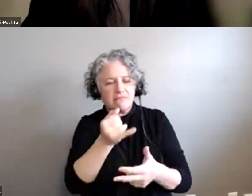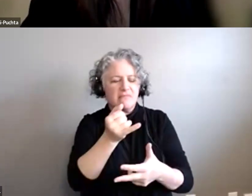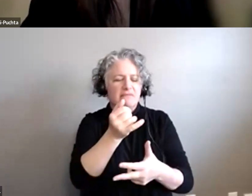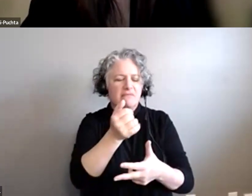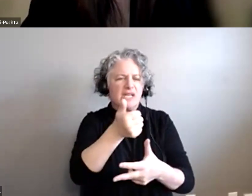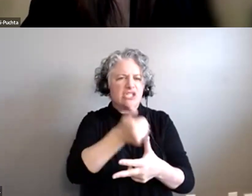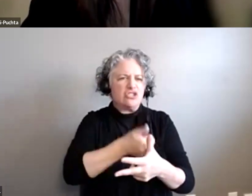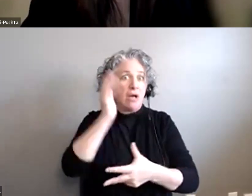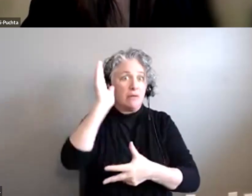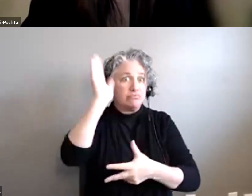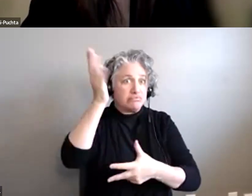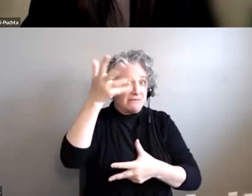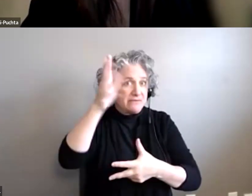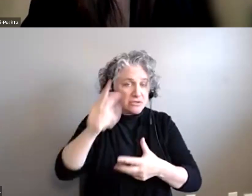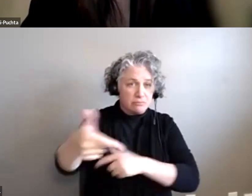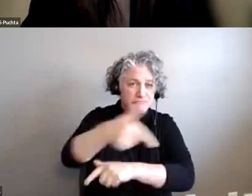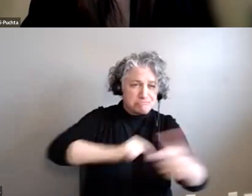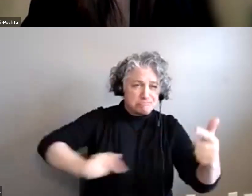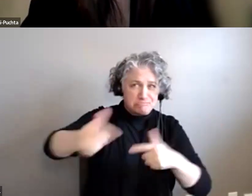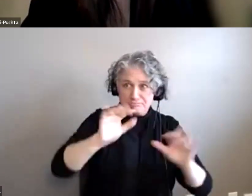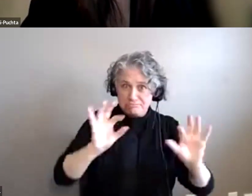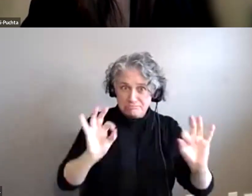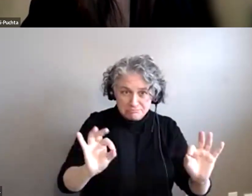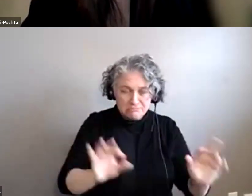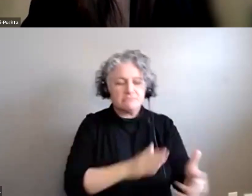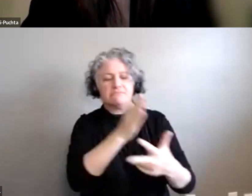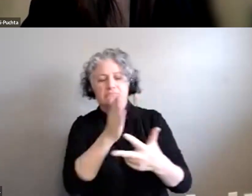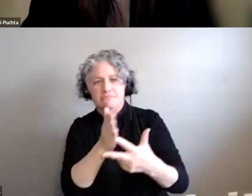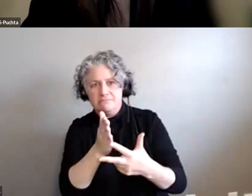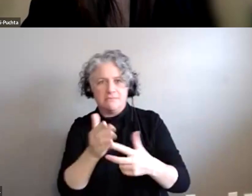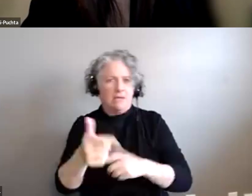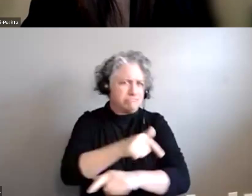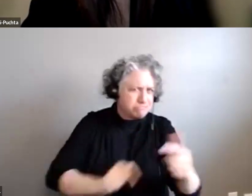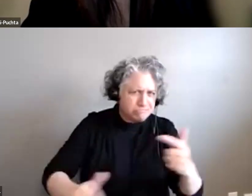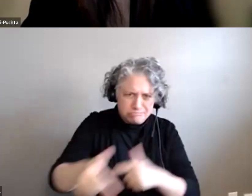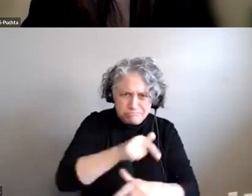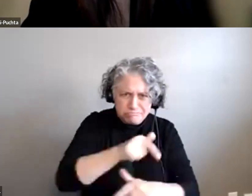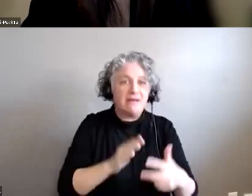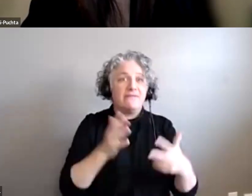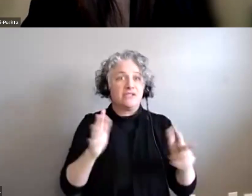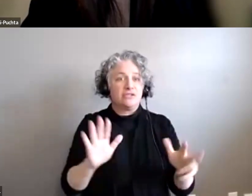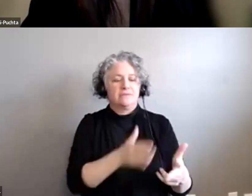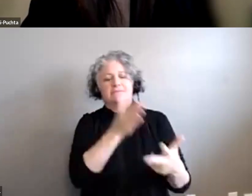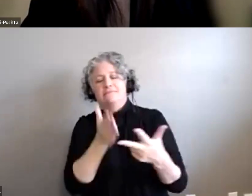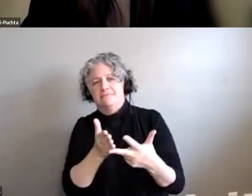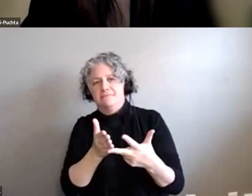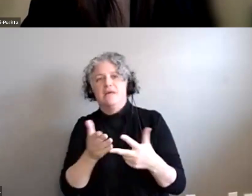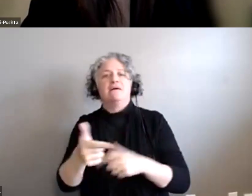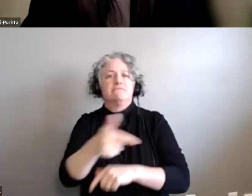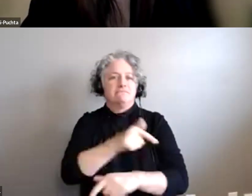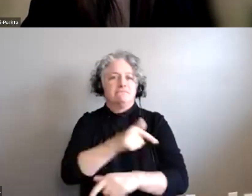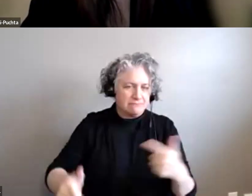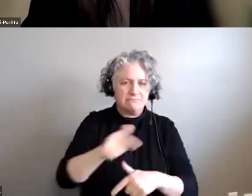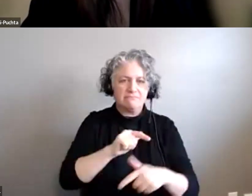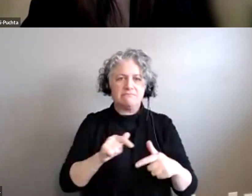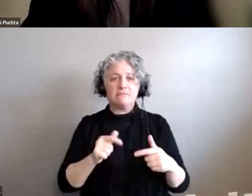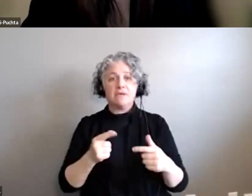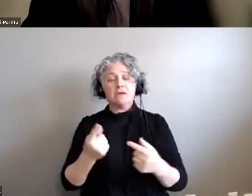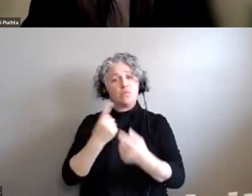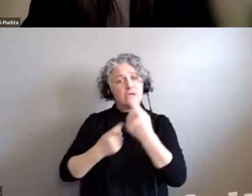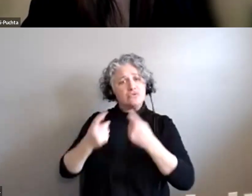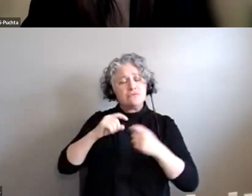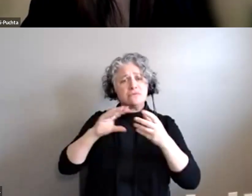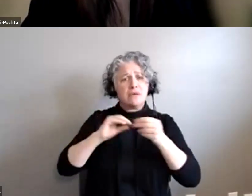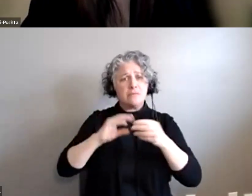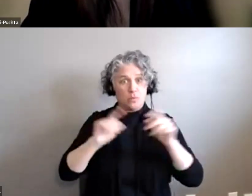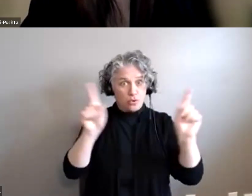each presentation. Please put your questions or comments in the Q&A